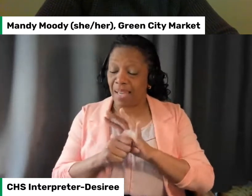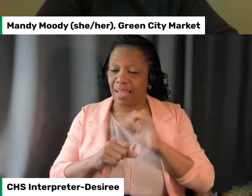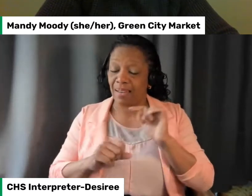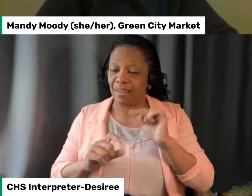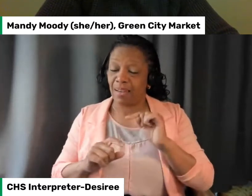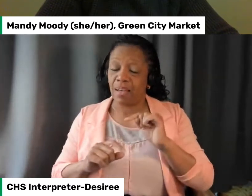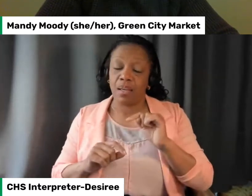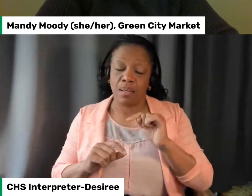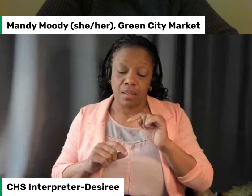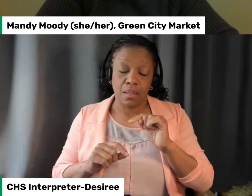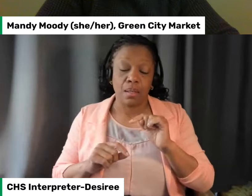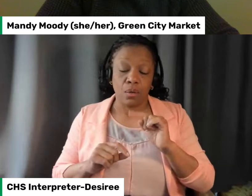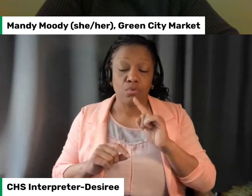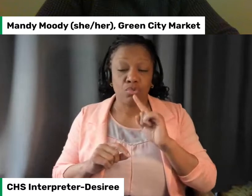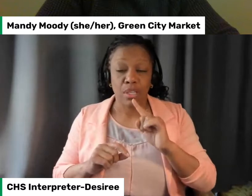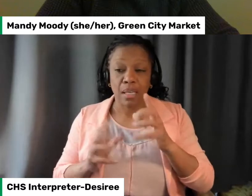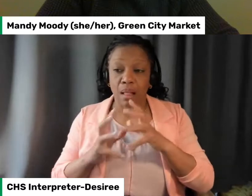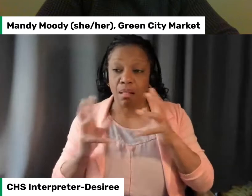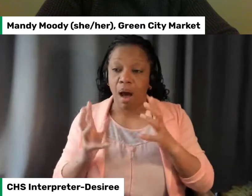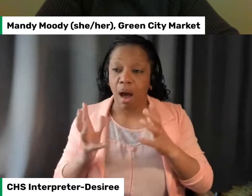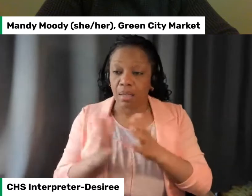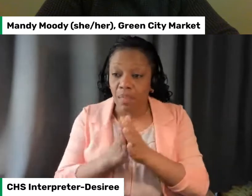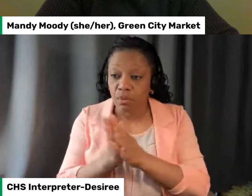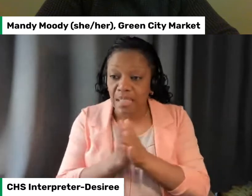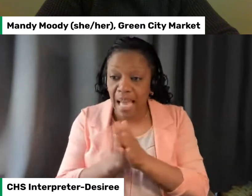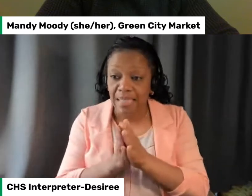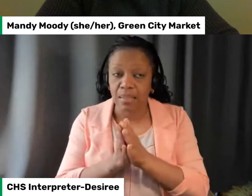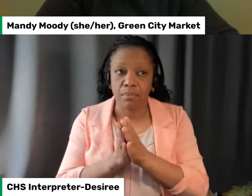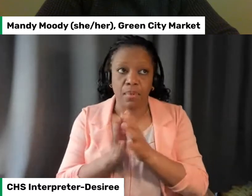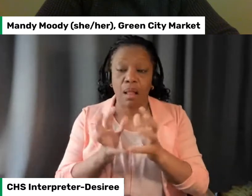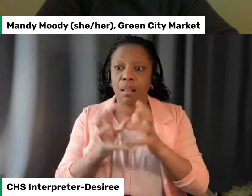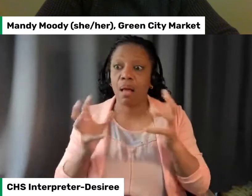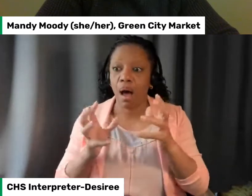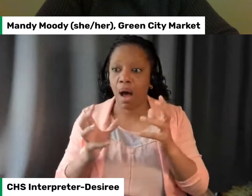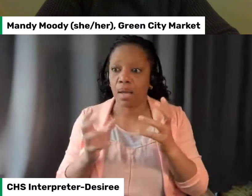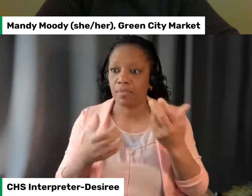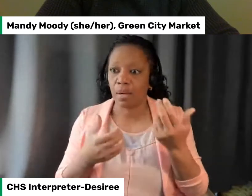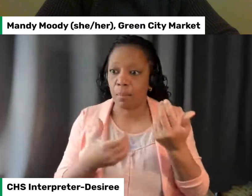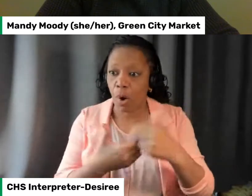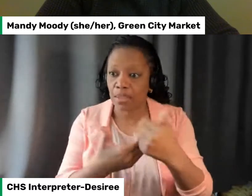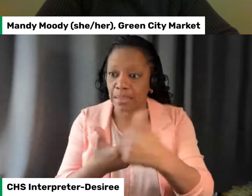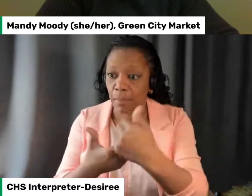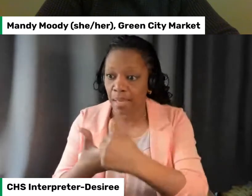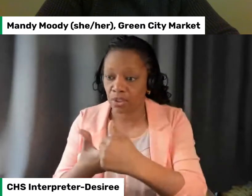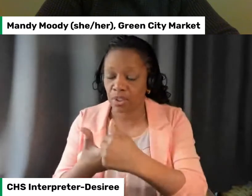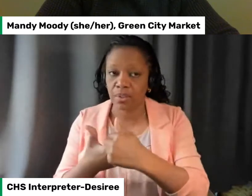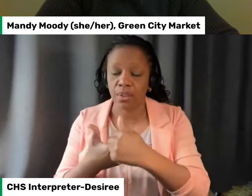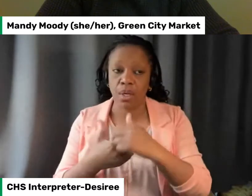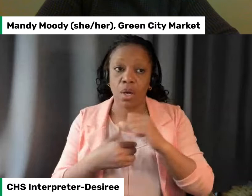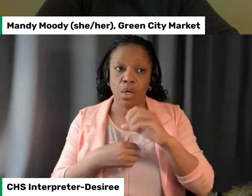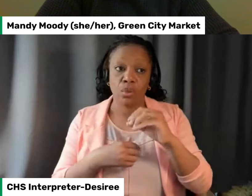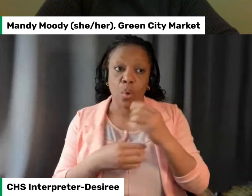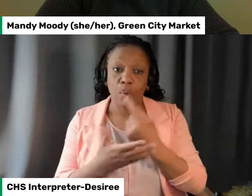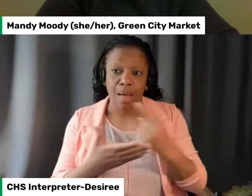and participation. So now, as of our meeting last week, we have